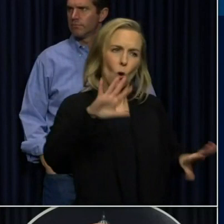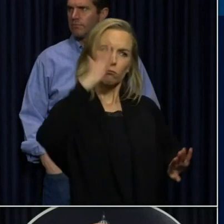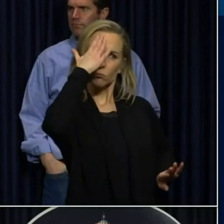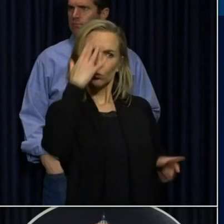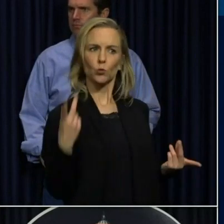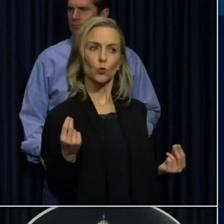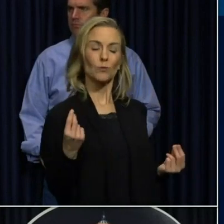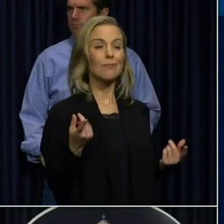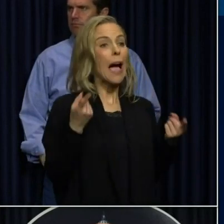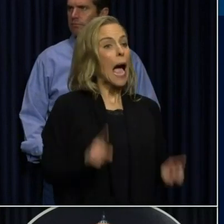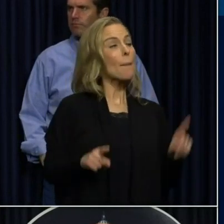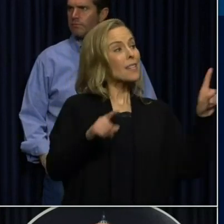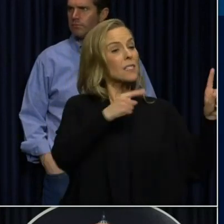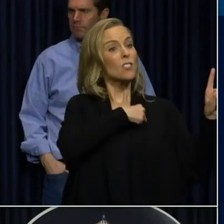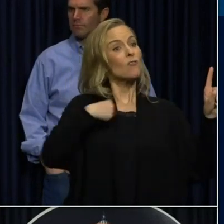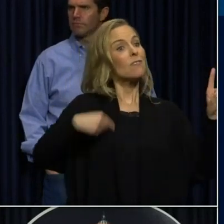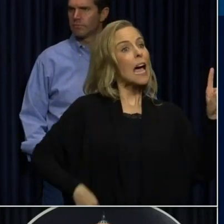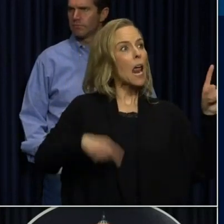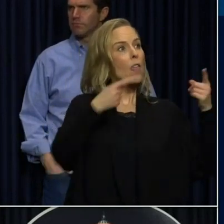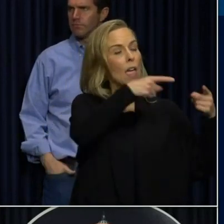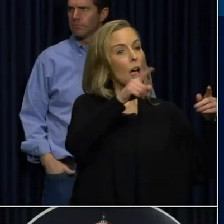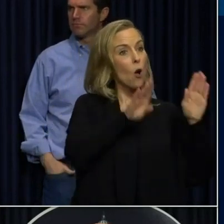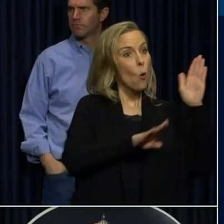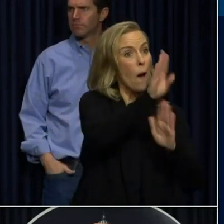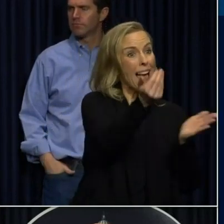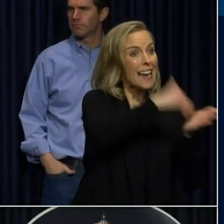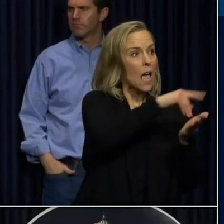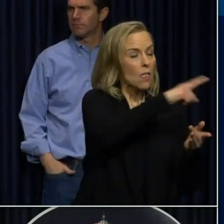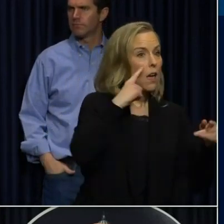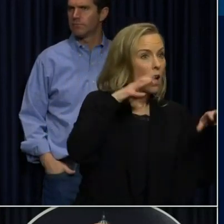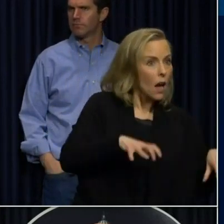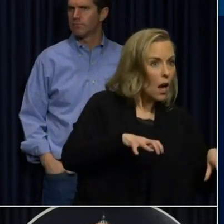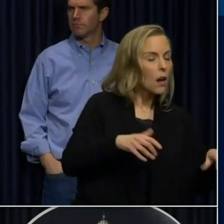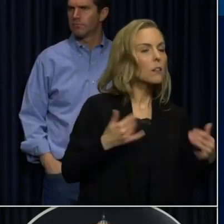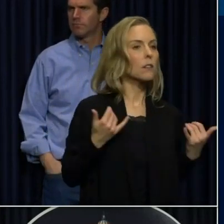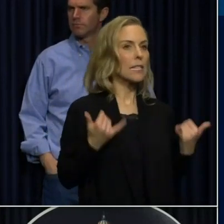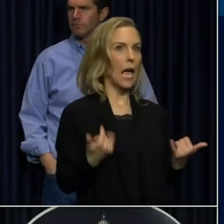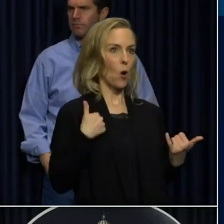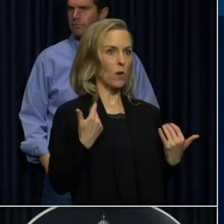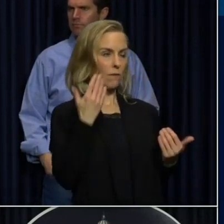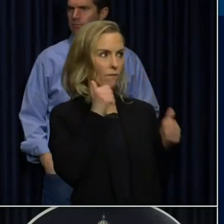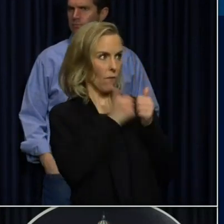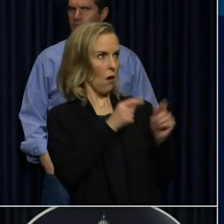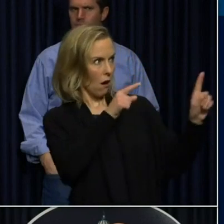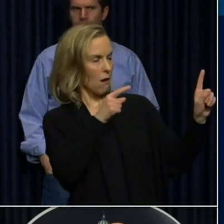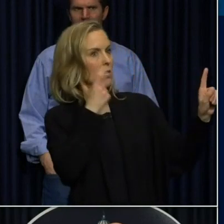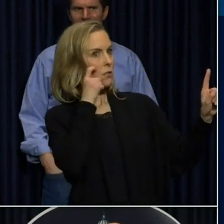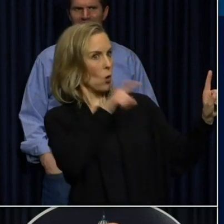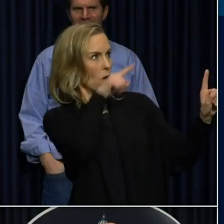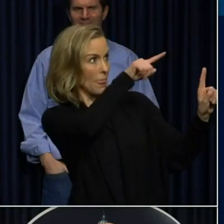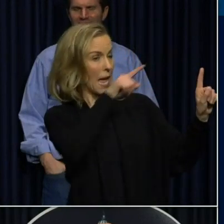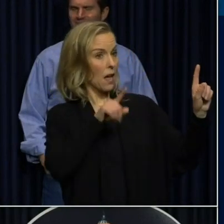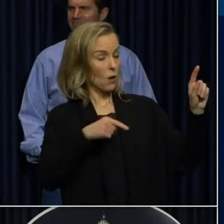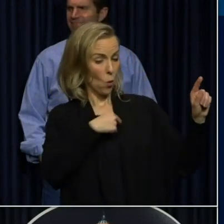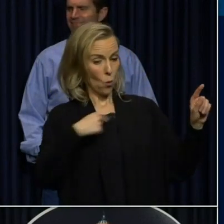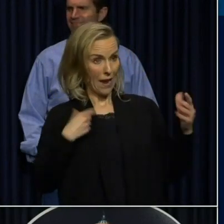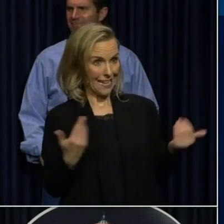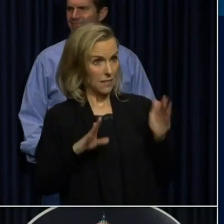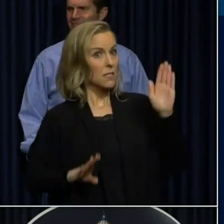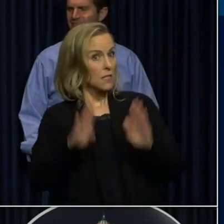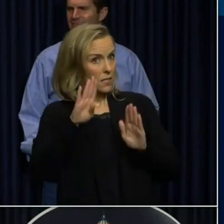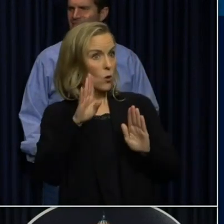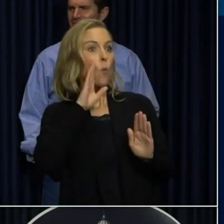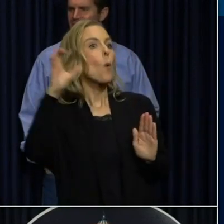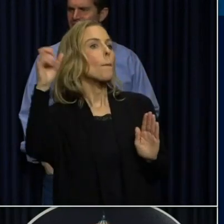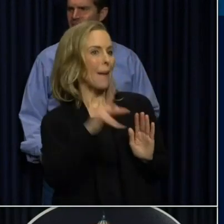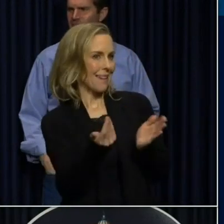up in December in China, but it's not a surprise now. We know the disease is here, and we know until we get vaccines and treatments, it's going to